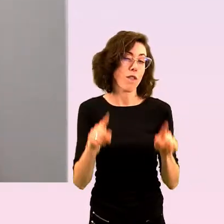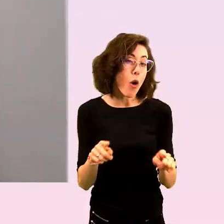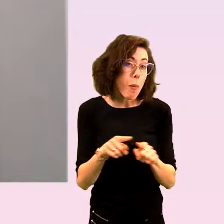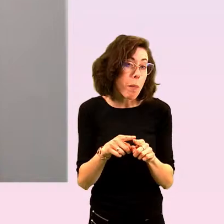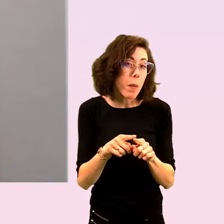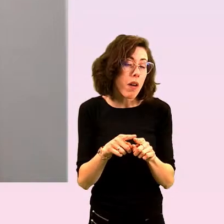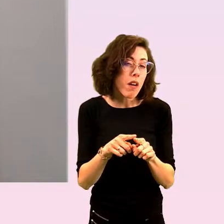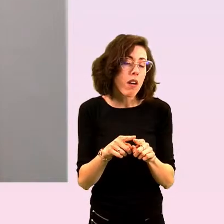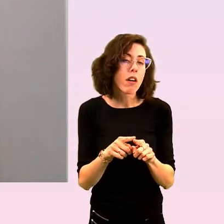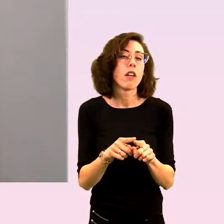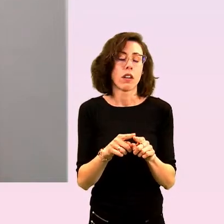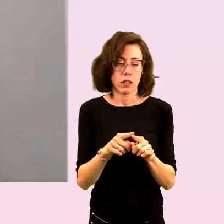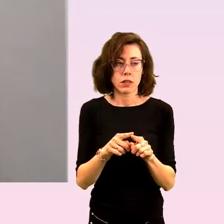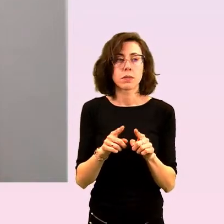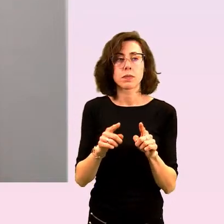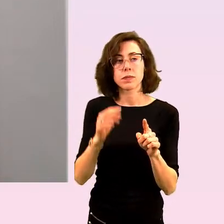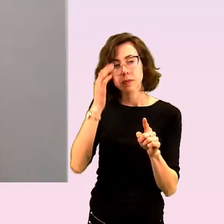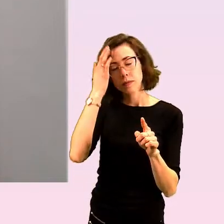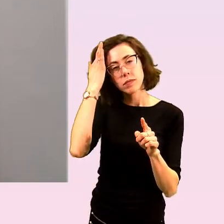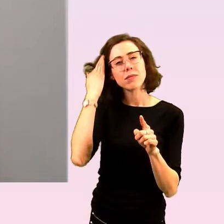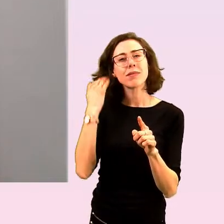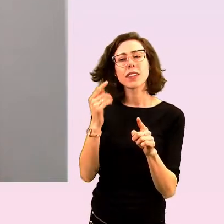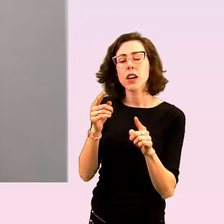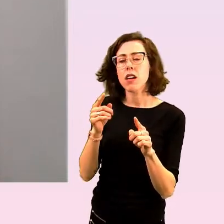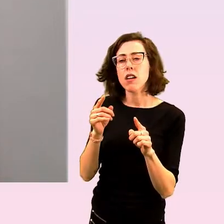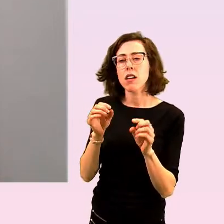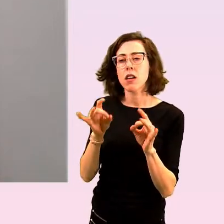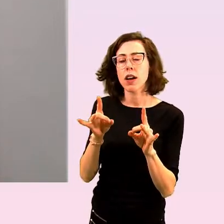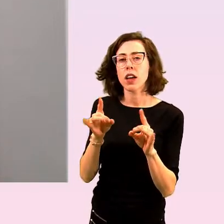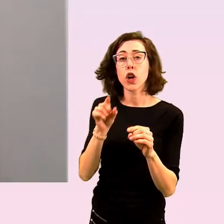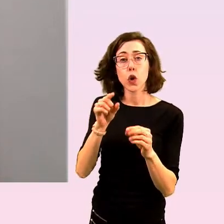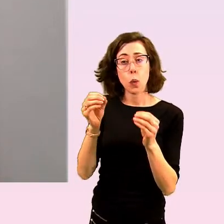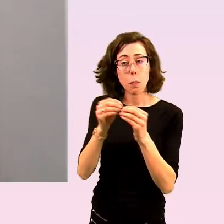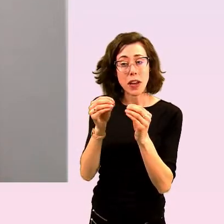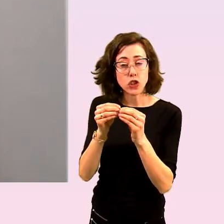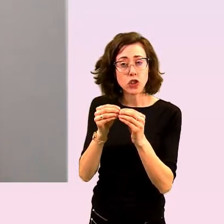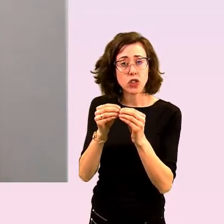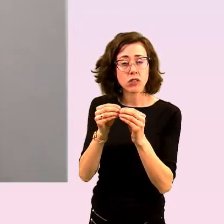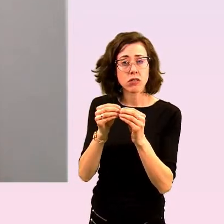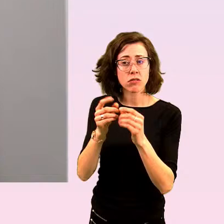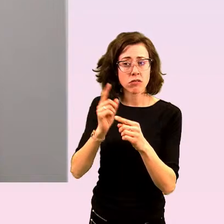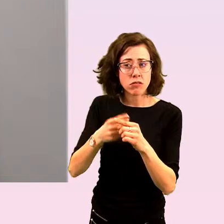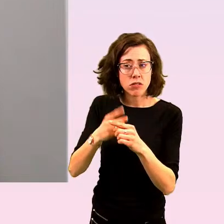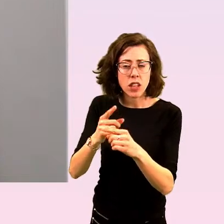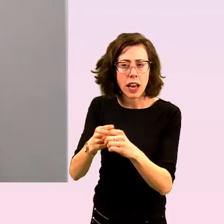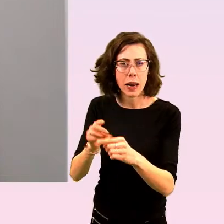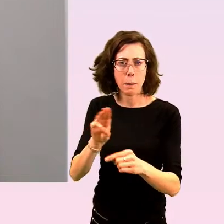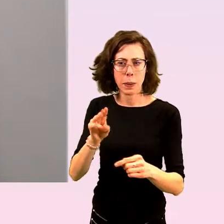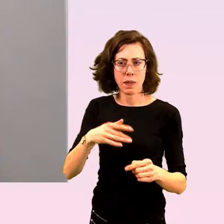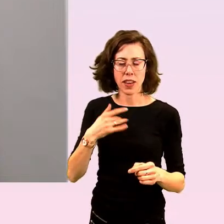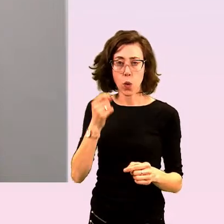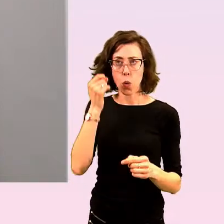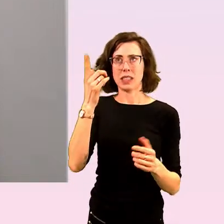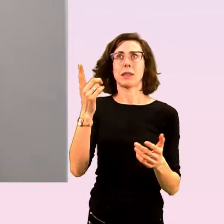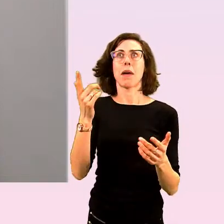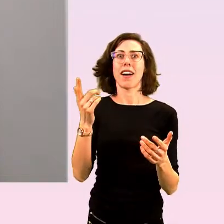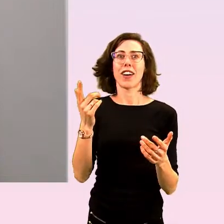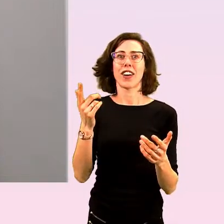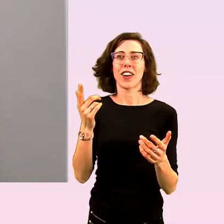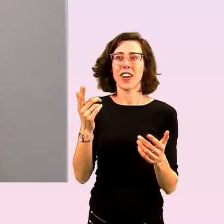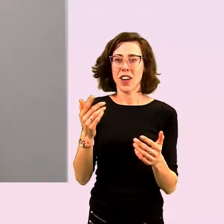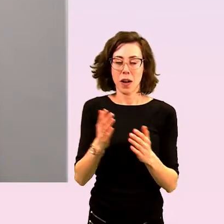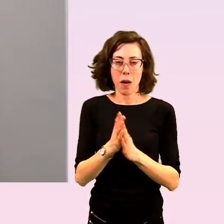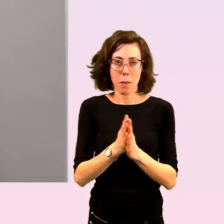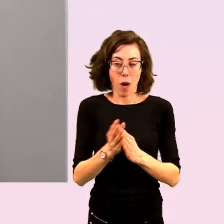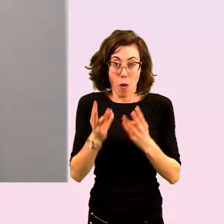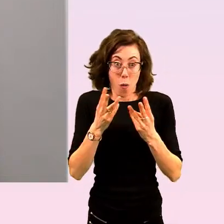And just from a point of view, you said it a couple of times in your presentation and before, where people have been inspired to move on to careers that were a passion